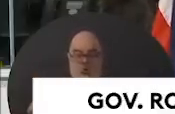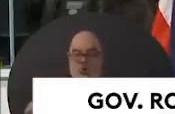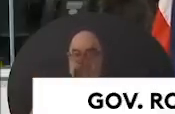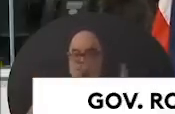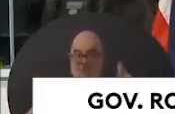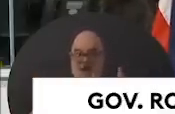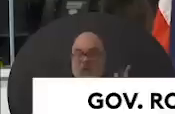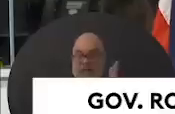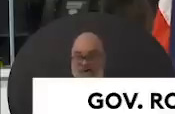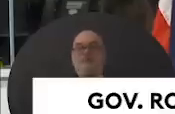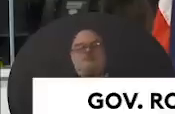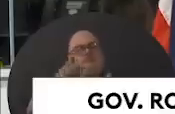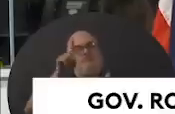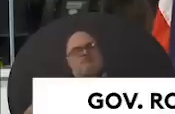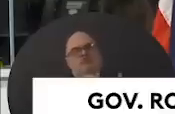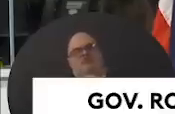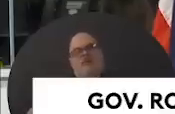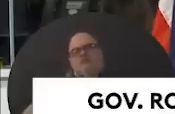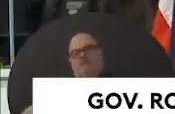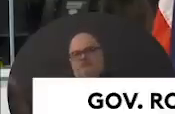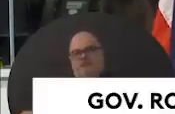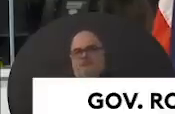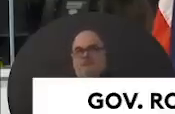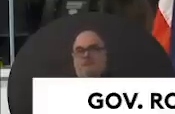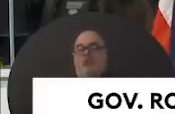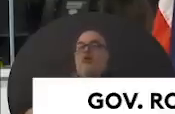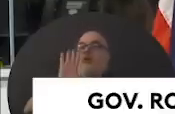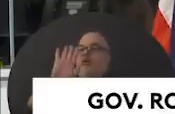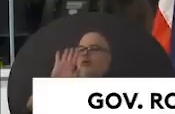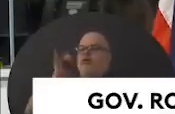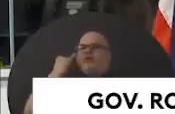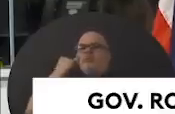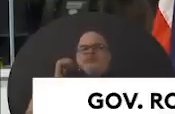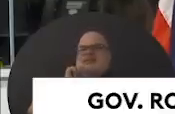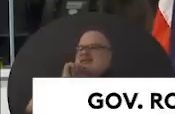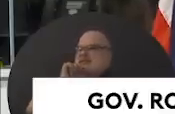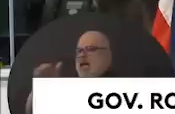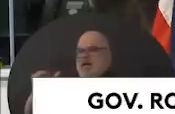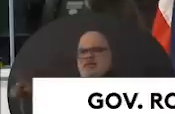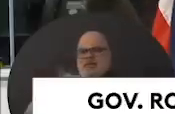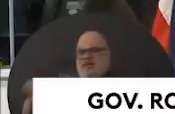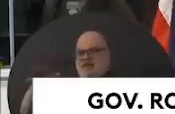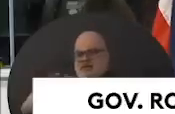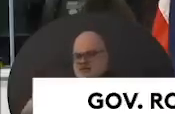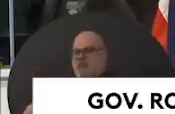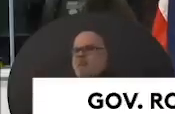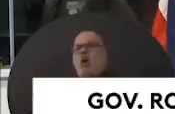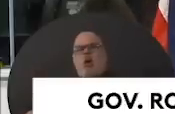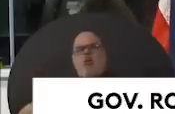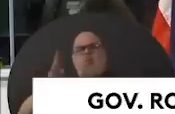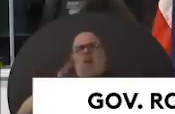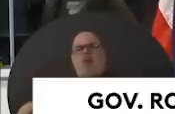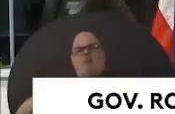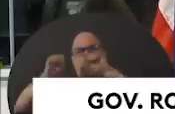so. However, if you are not in an evacuation zone and your home is able to withstand